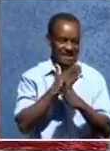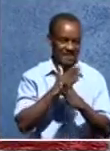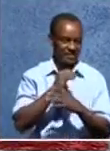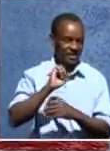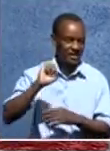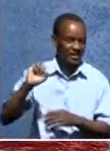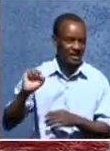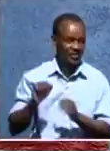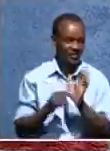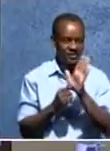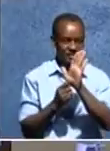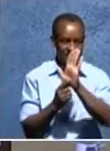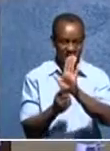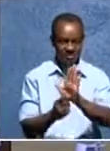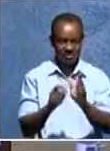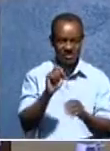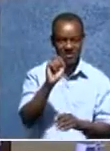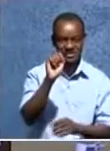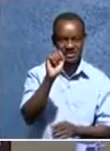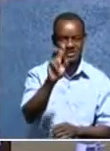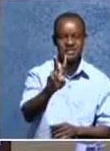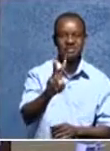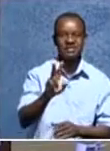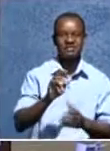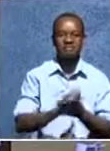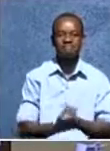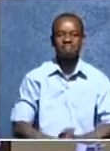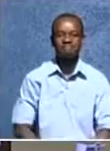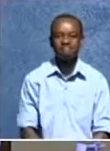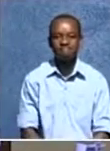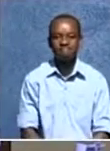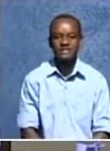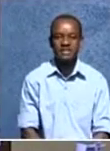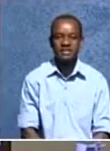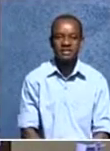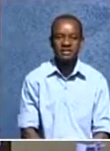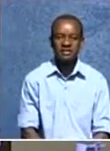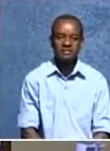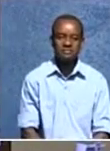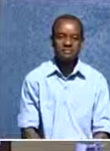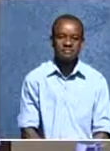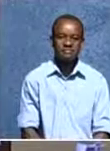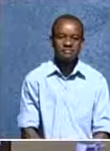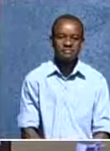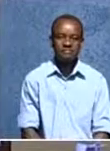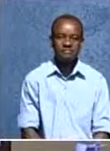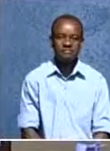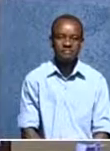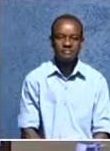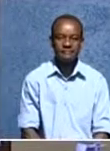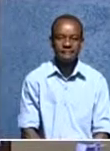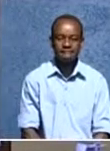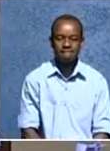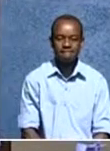Namibia Tourism Board, the central nerve of marketing for Namibia. Good evening, sir. Welcome to Talk of the Nation. Good evening. Secondly, I'd